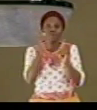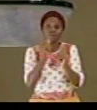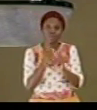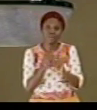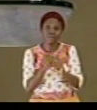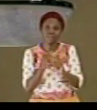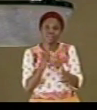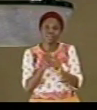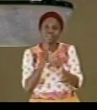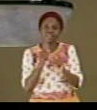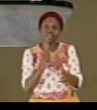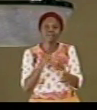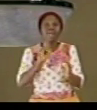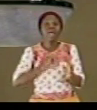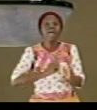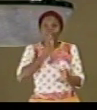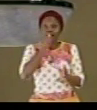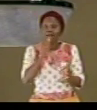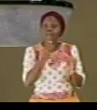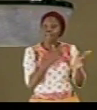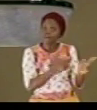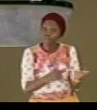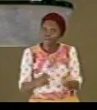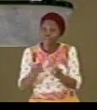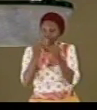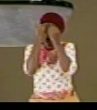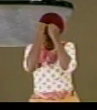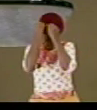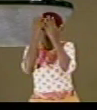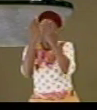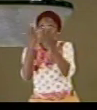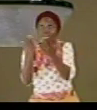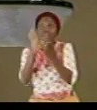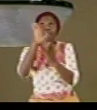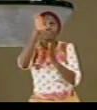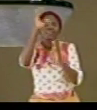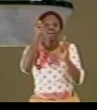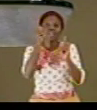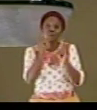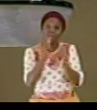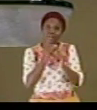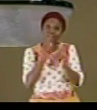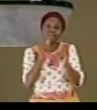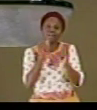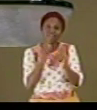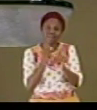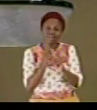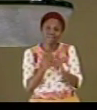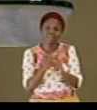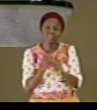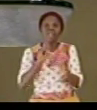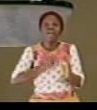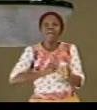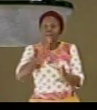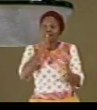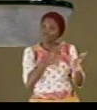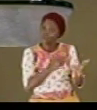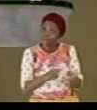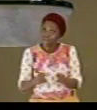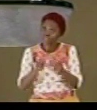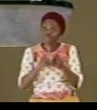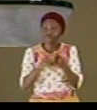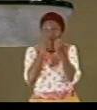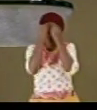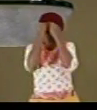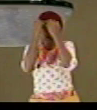thy word. I am ready to obey thy word. I am